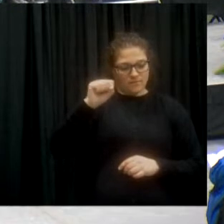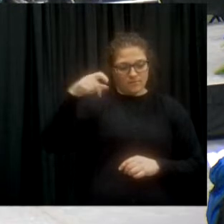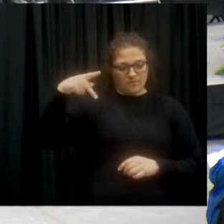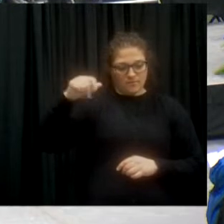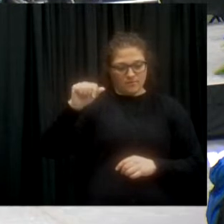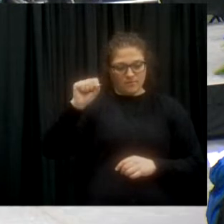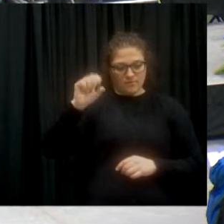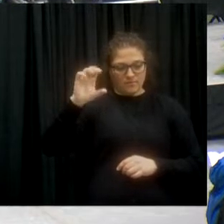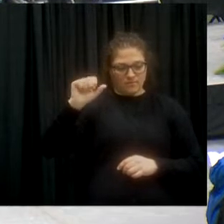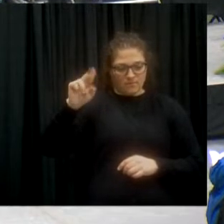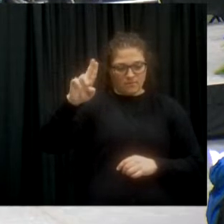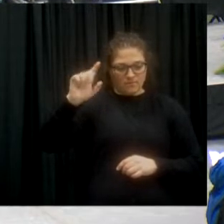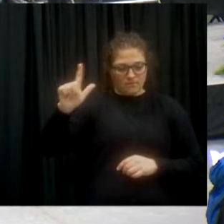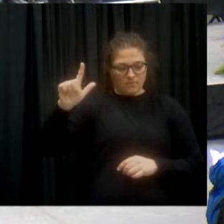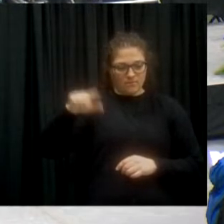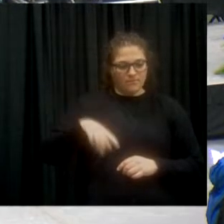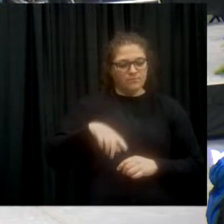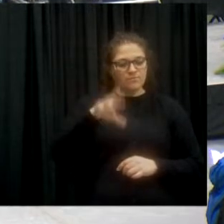Raphael Villaron,